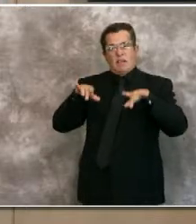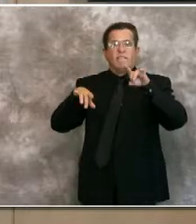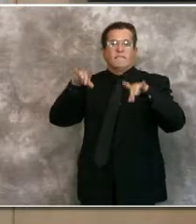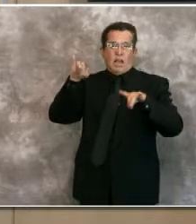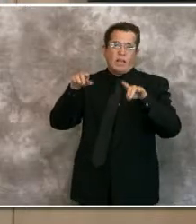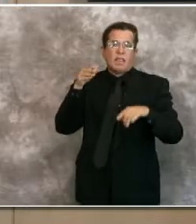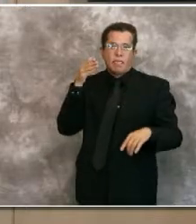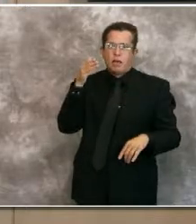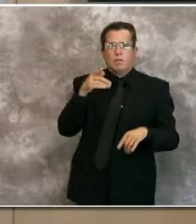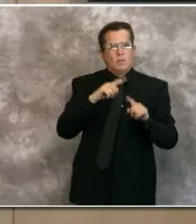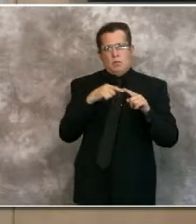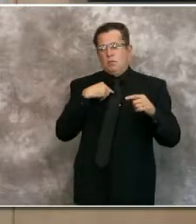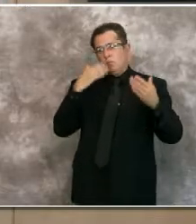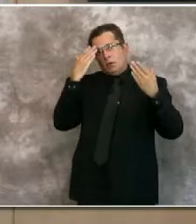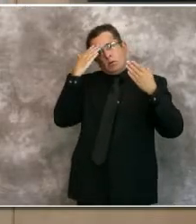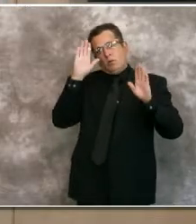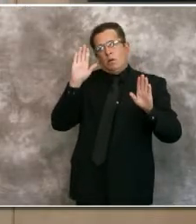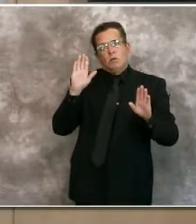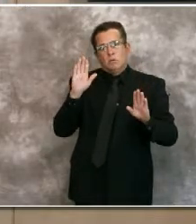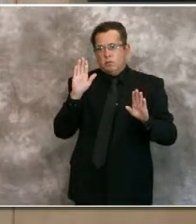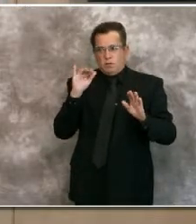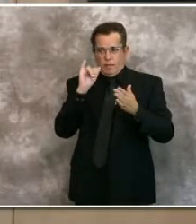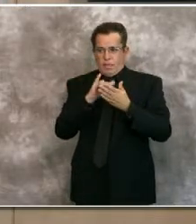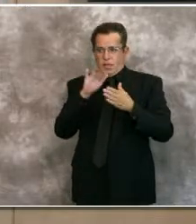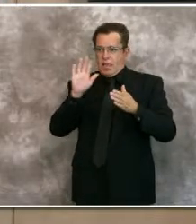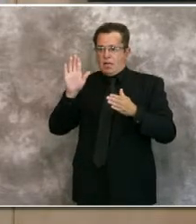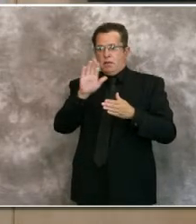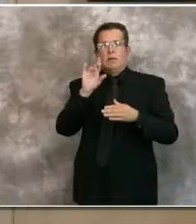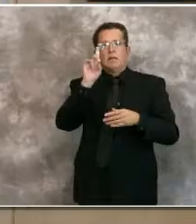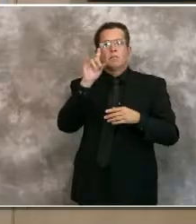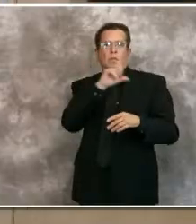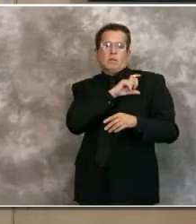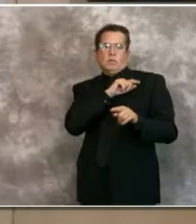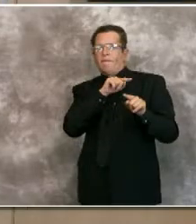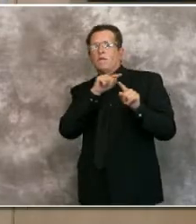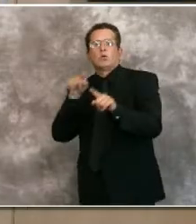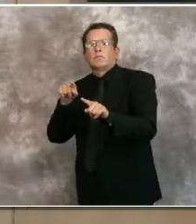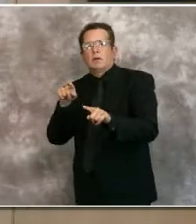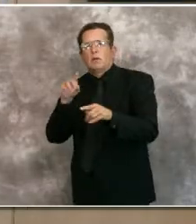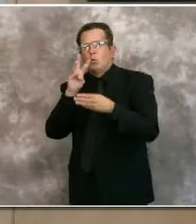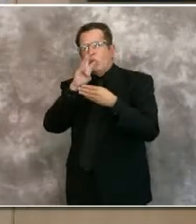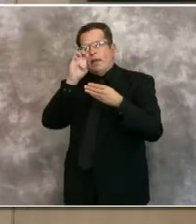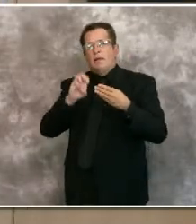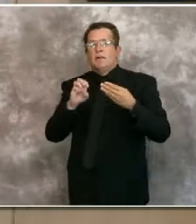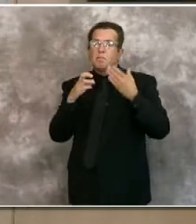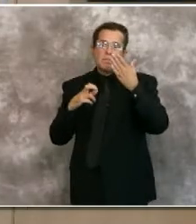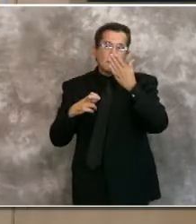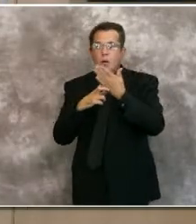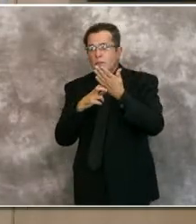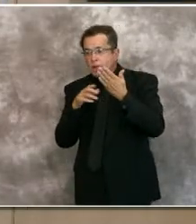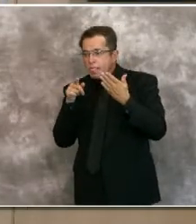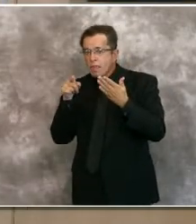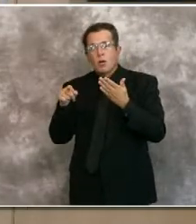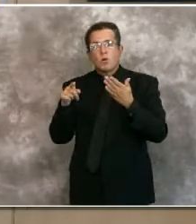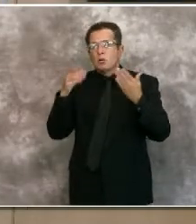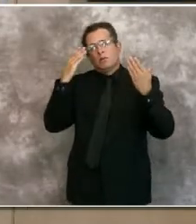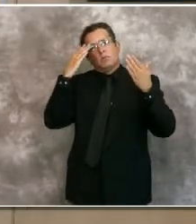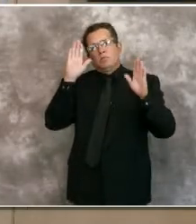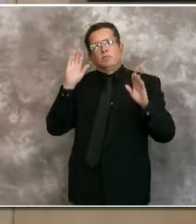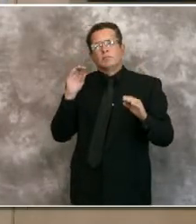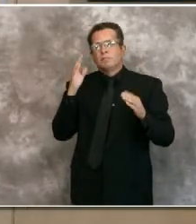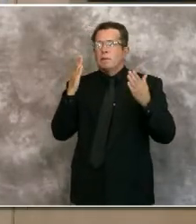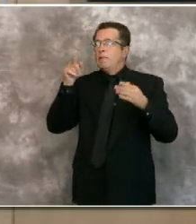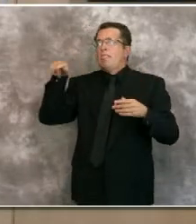But I'm unaware that any of those led to specific enforcement actions over the weekend. Somebody might have more information than I do on that, Paul.